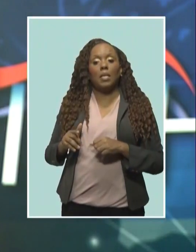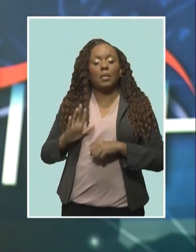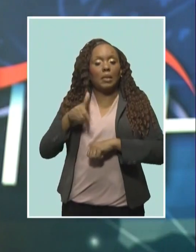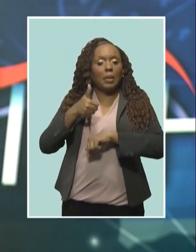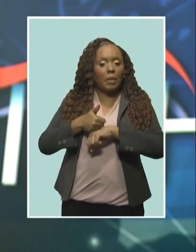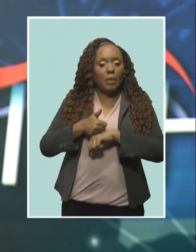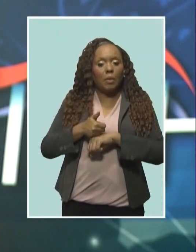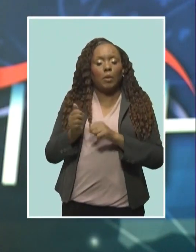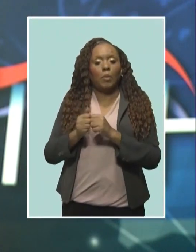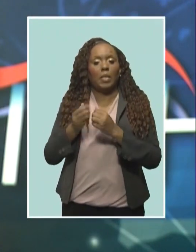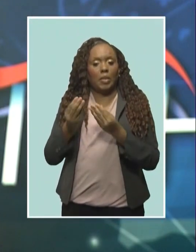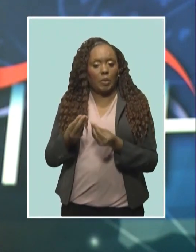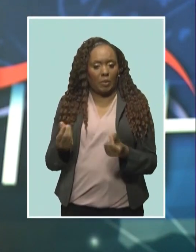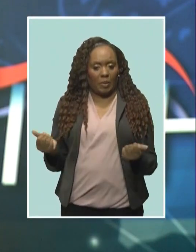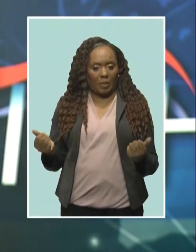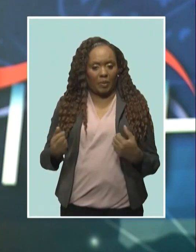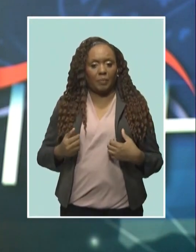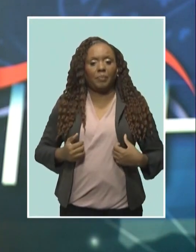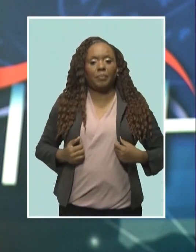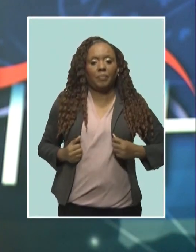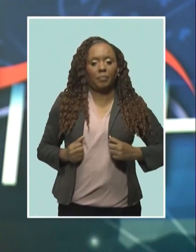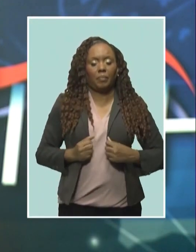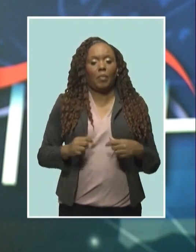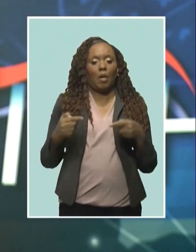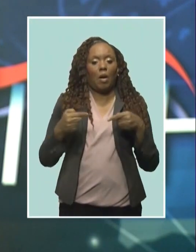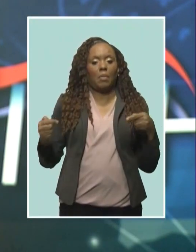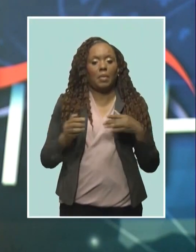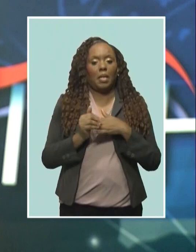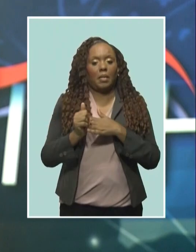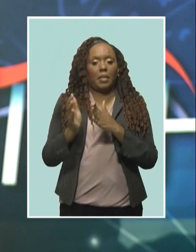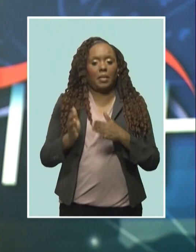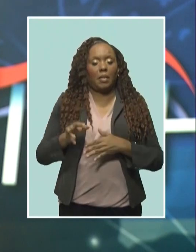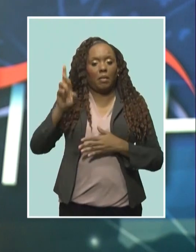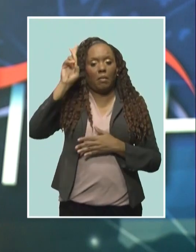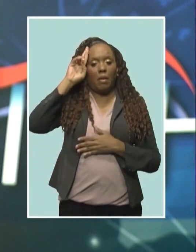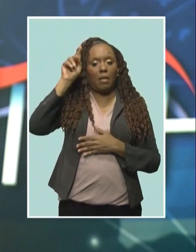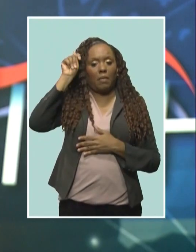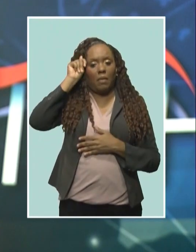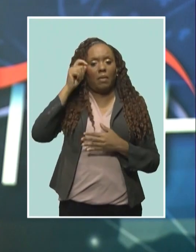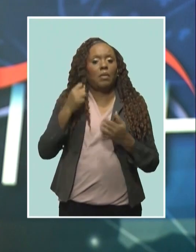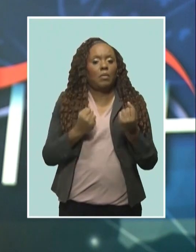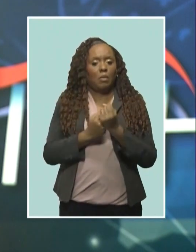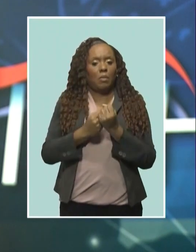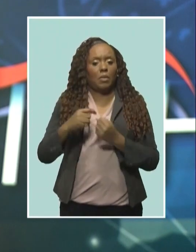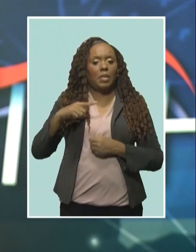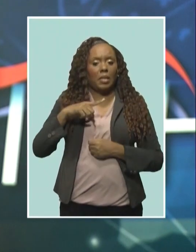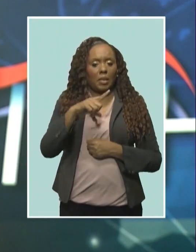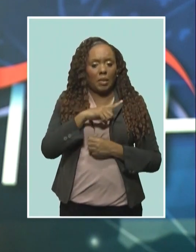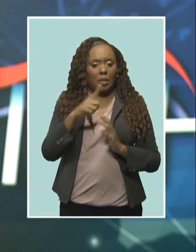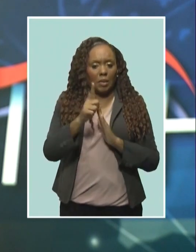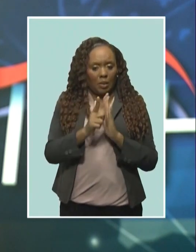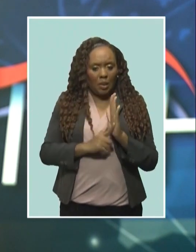Opposition leader Ralph Thorne supports the legislation. He says it brings important provisions to protect the